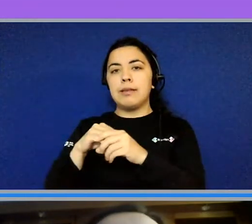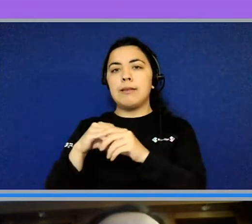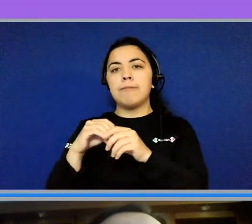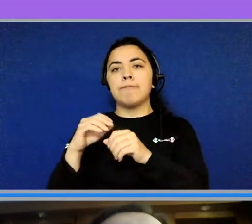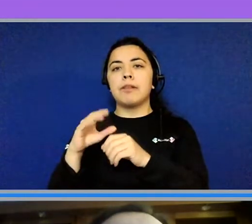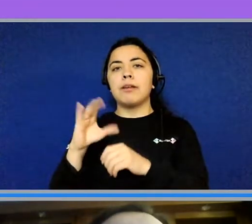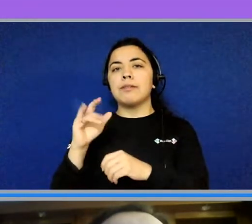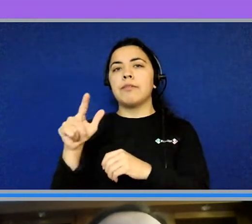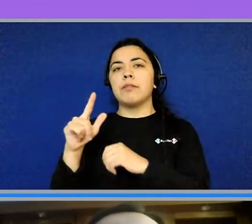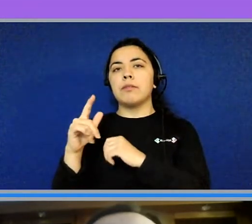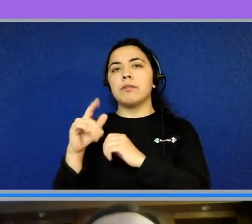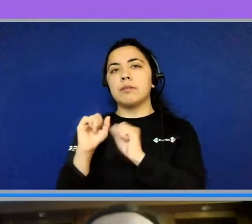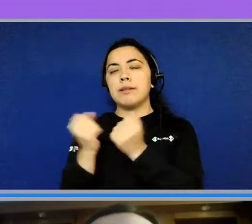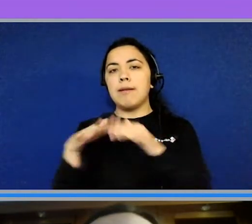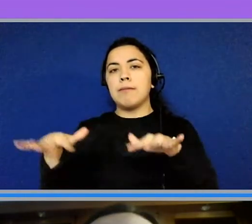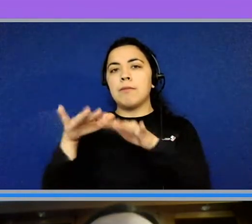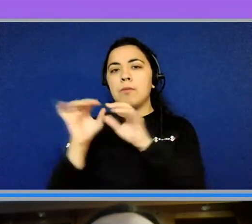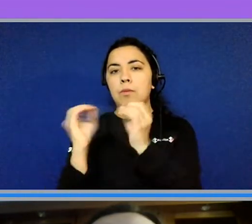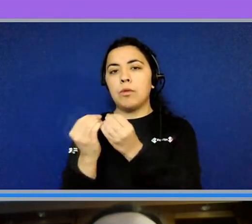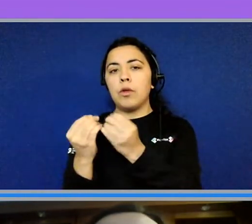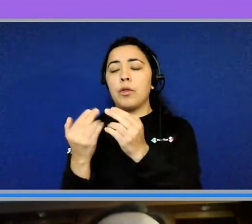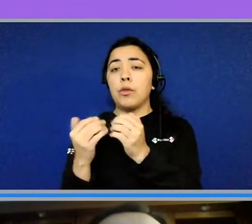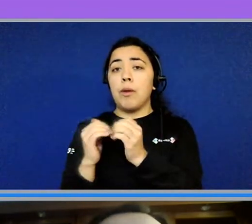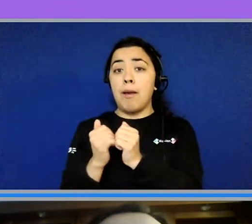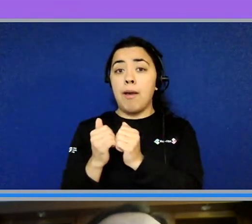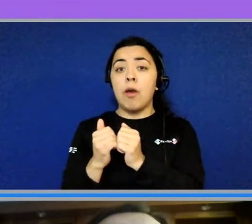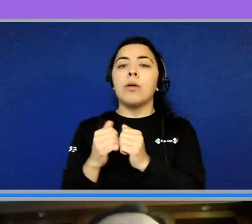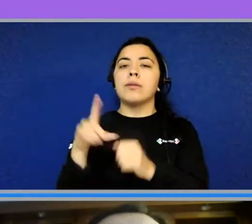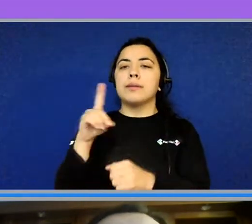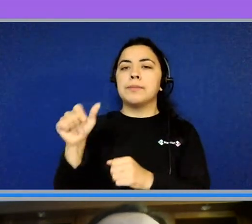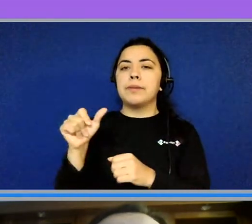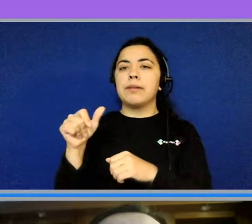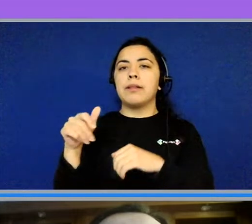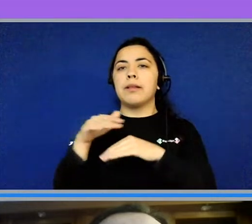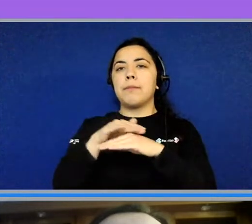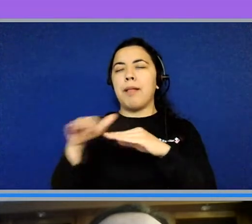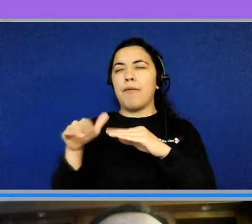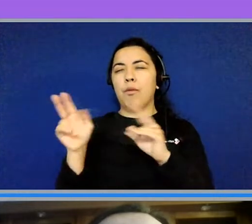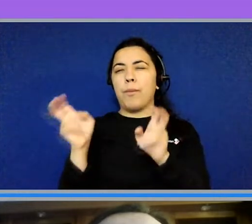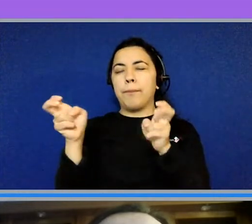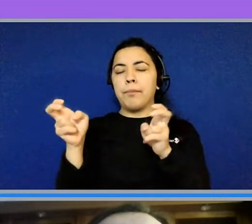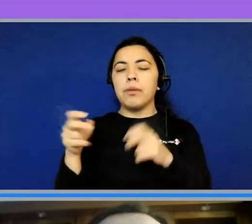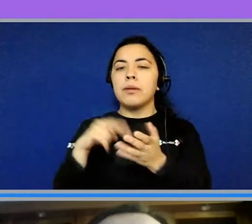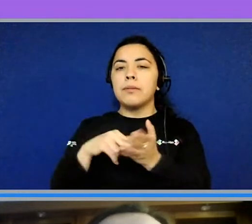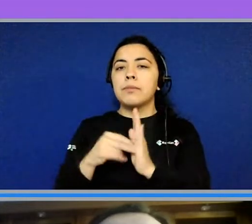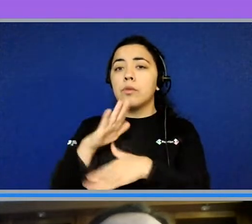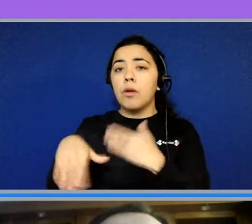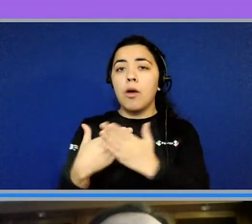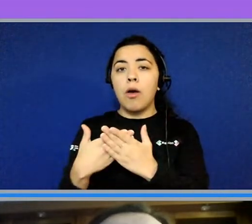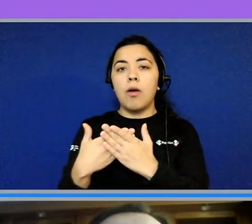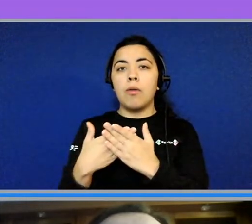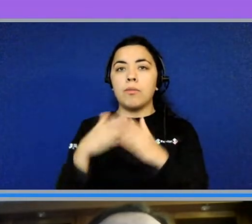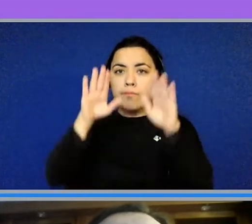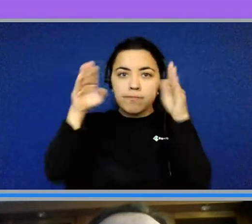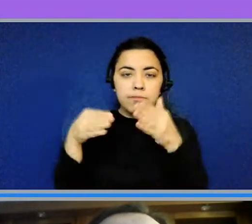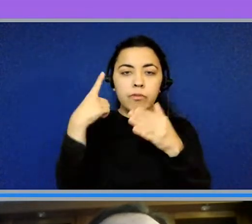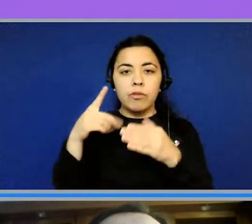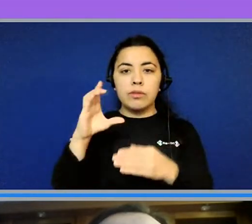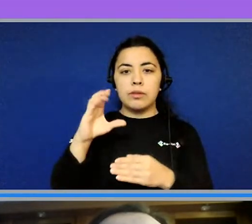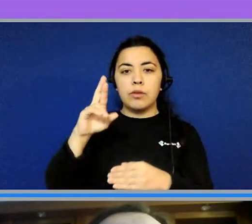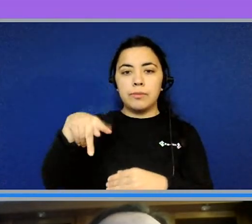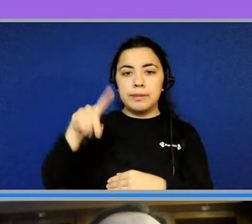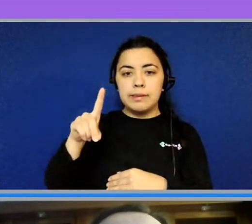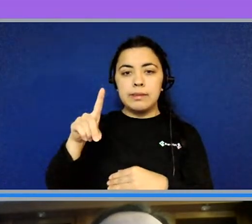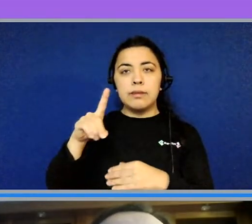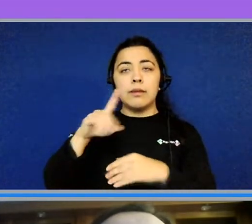in particular DPO, through what we call the disability platform, where all focal points for the CRPD at national